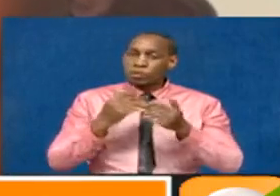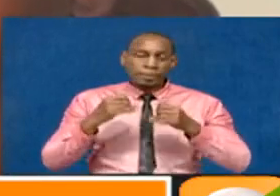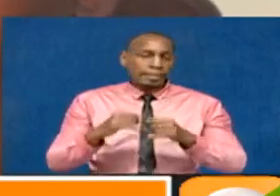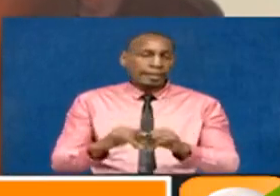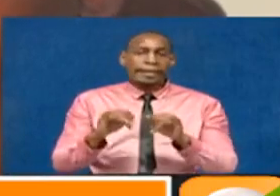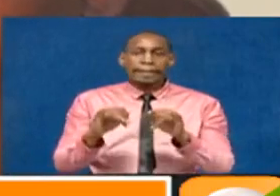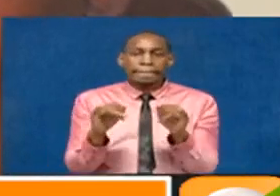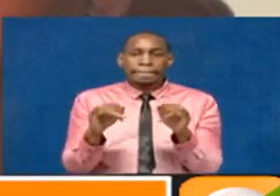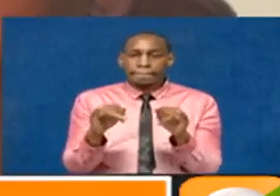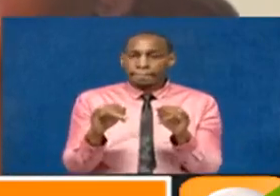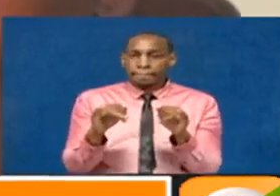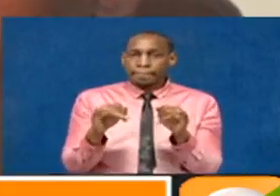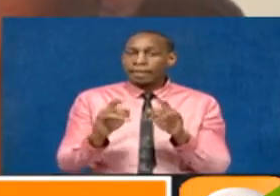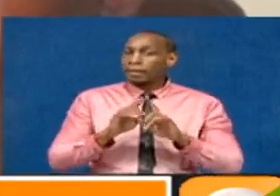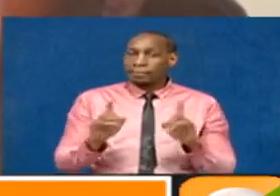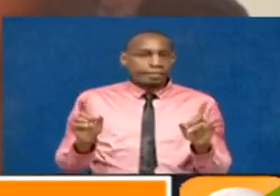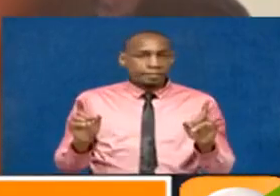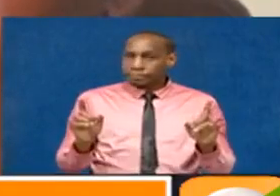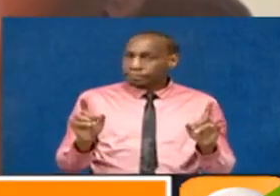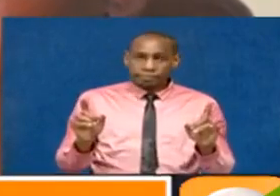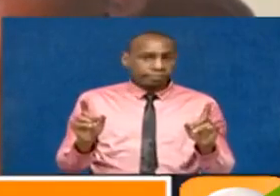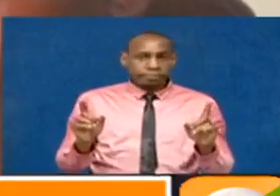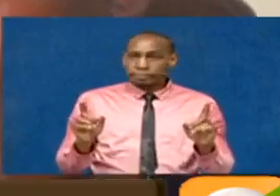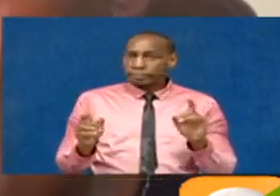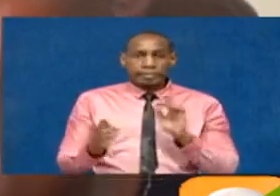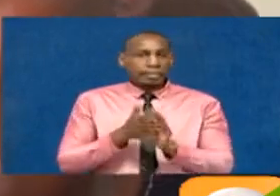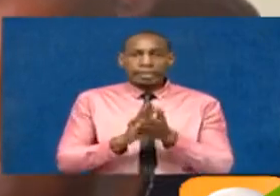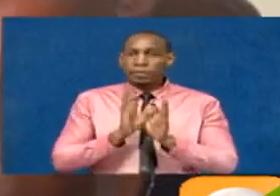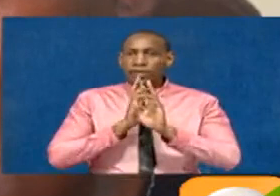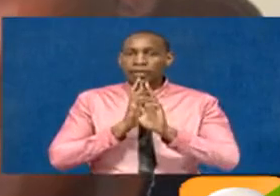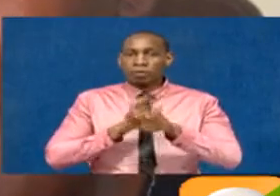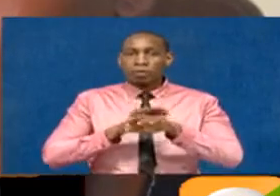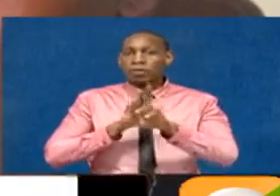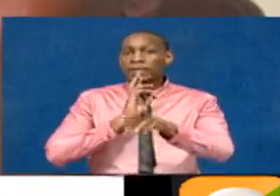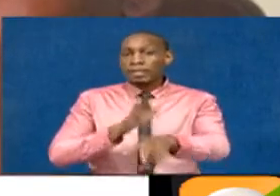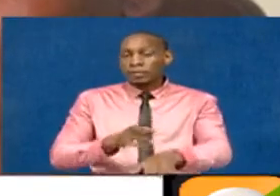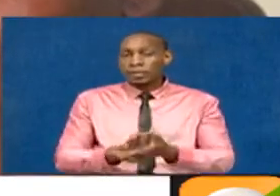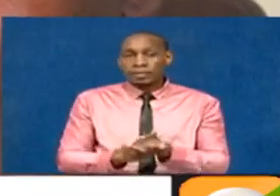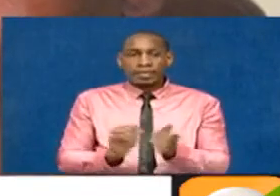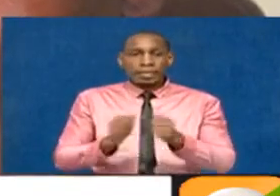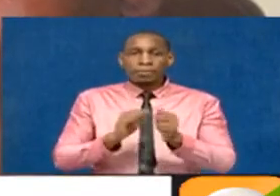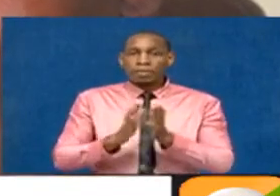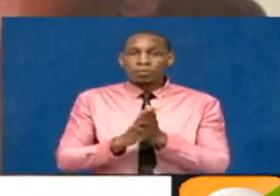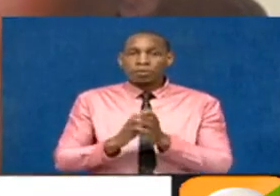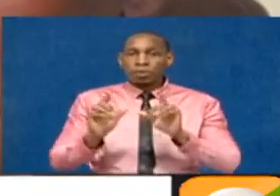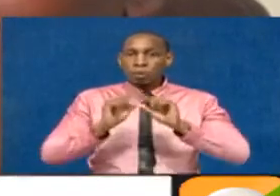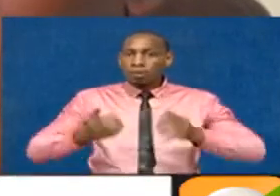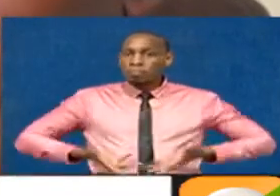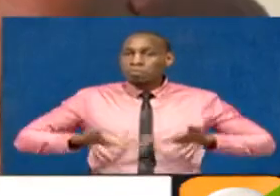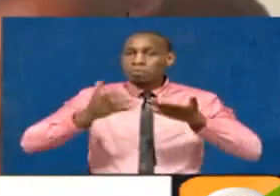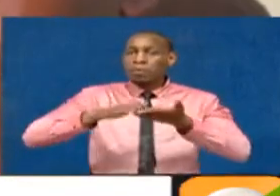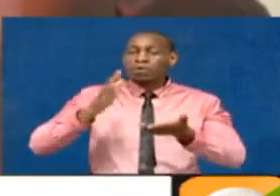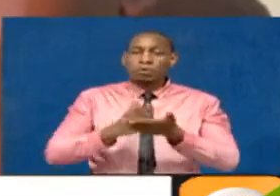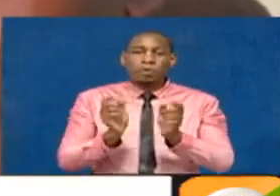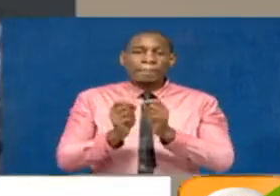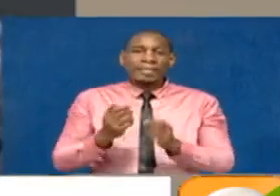Tumejaribu sana, lakini hakuna matokeo. Siwezi ongea mingi, juu